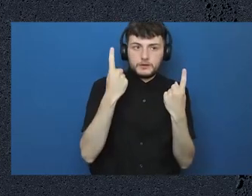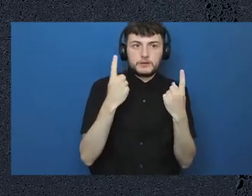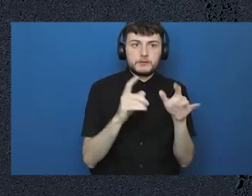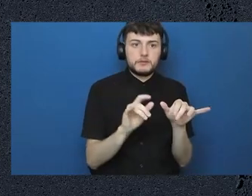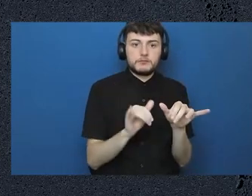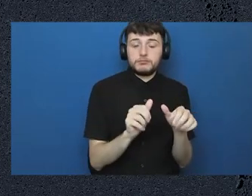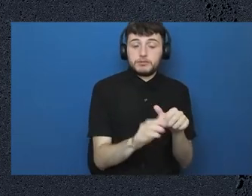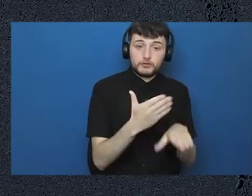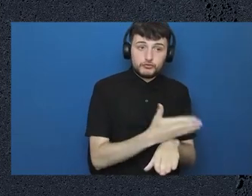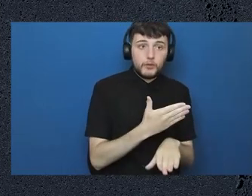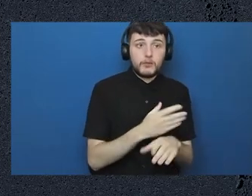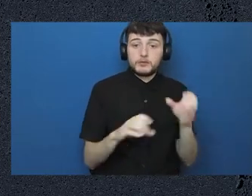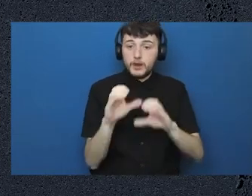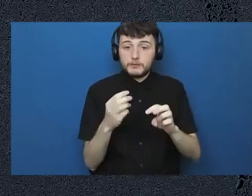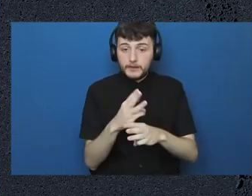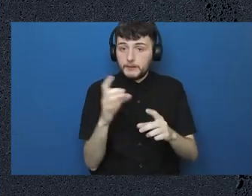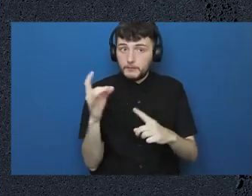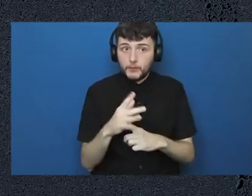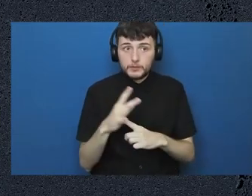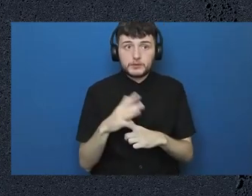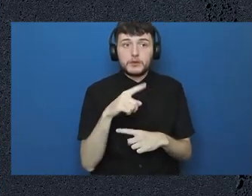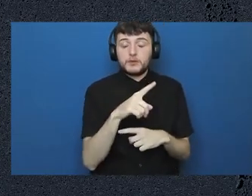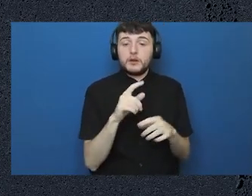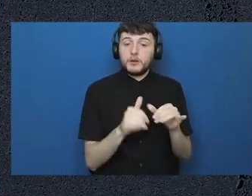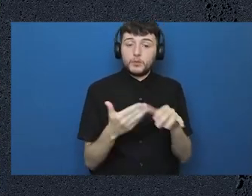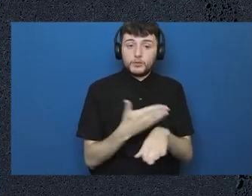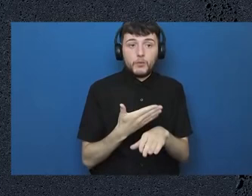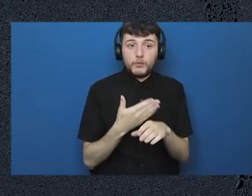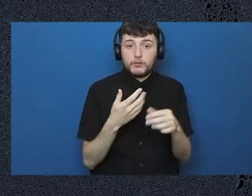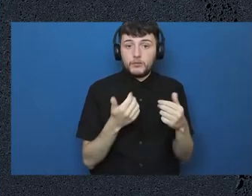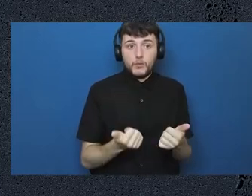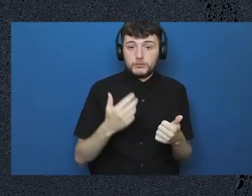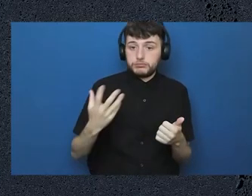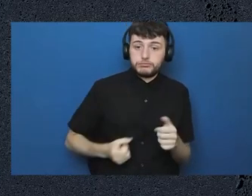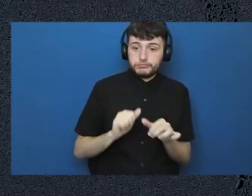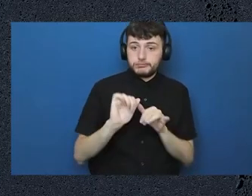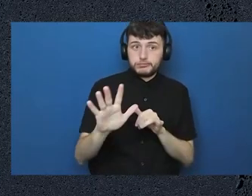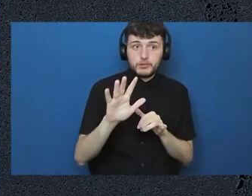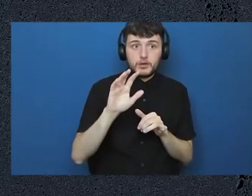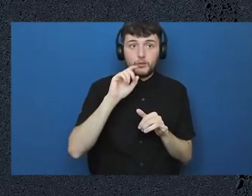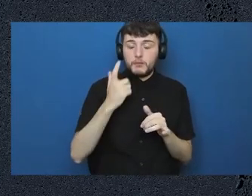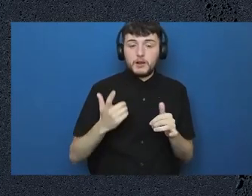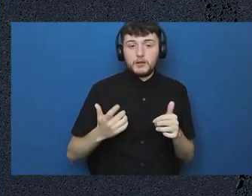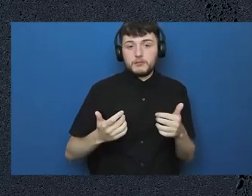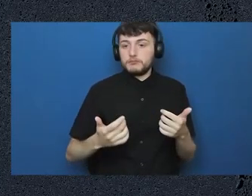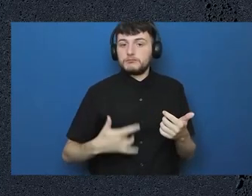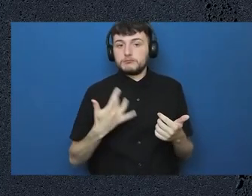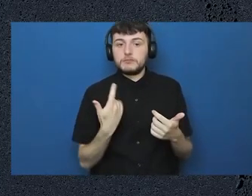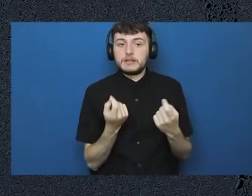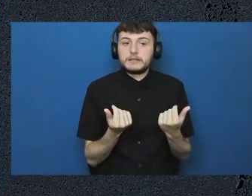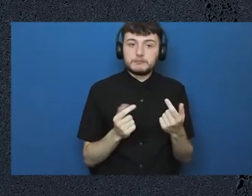it's a financially secure position. You are, you know, economically, you'll be stable for life no matter what life throws at you. So it's a very different kind of a